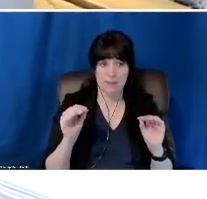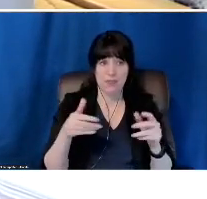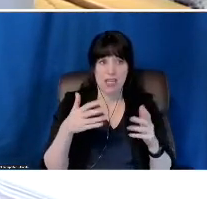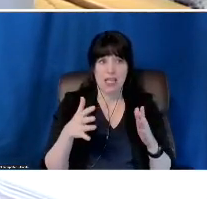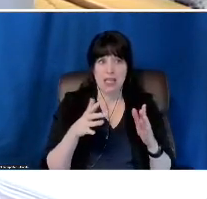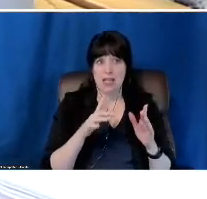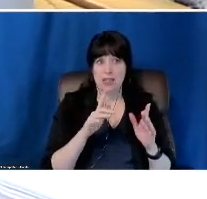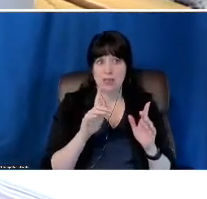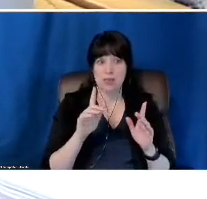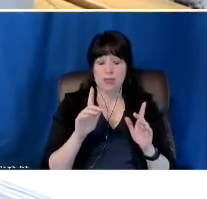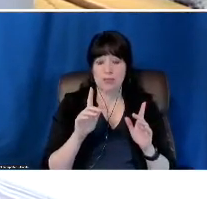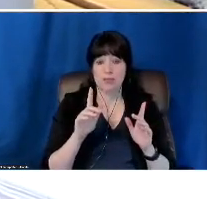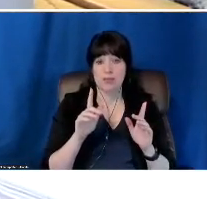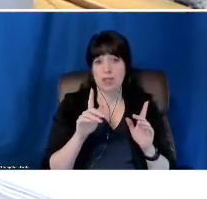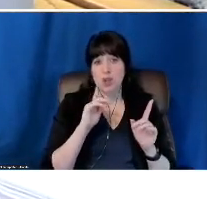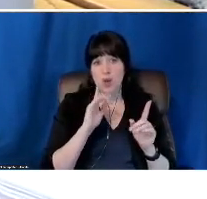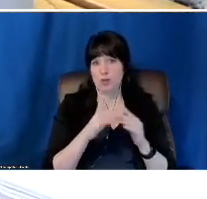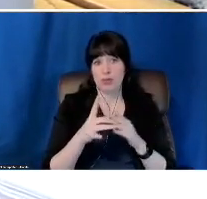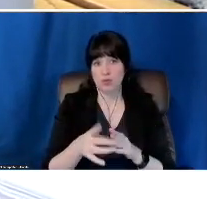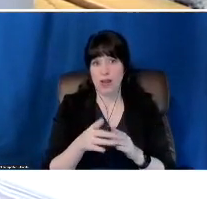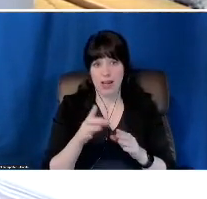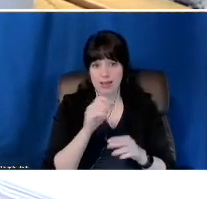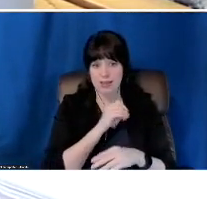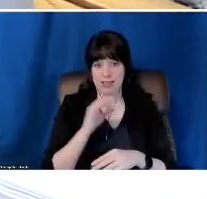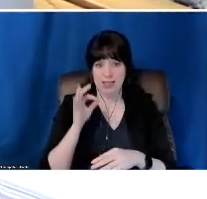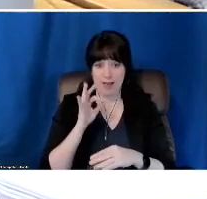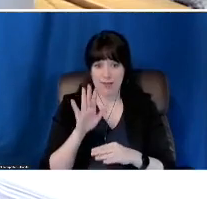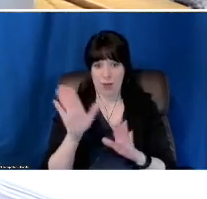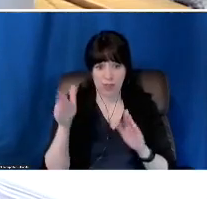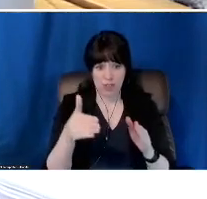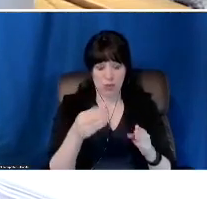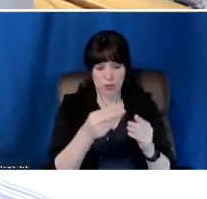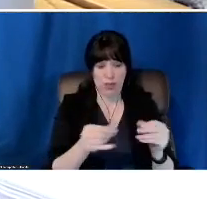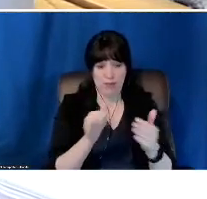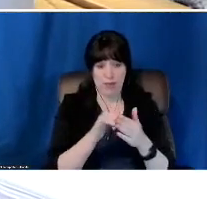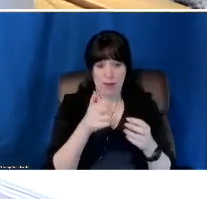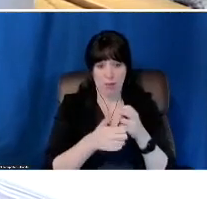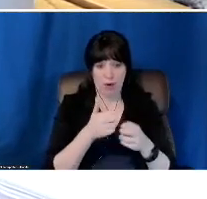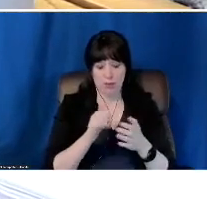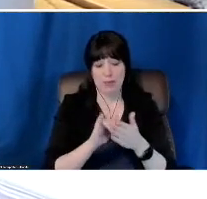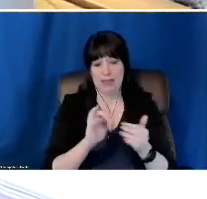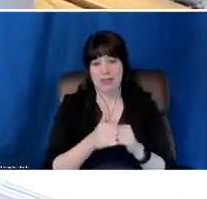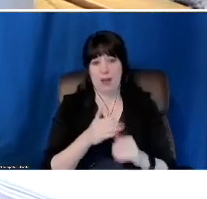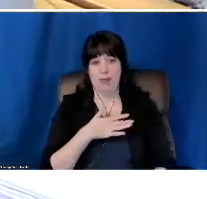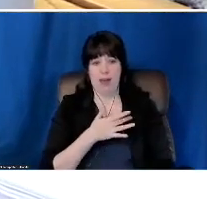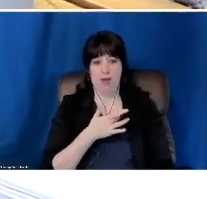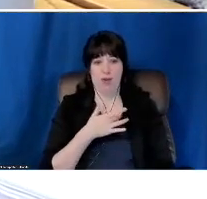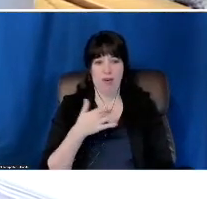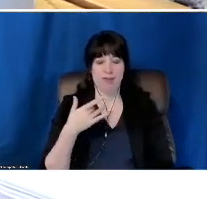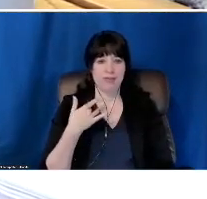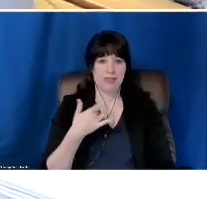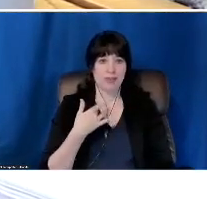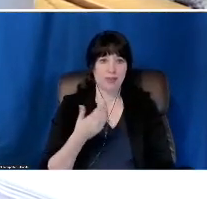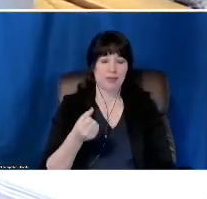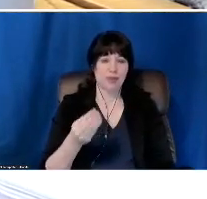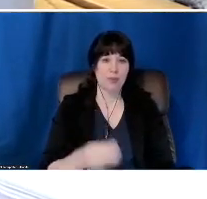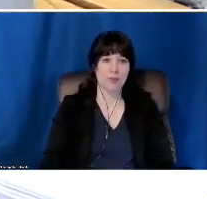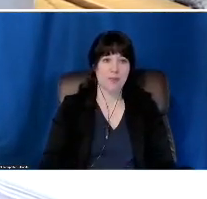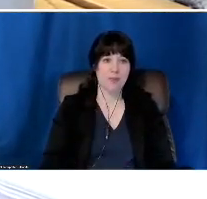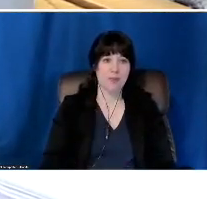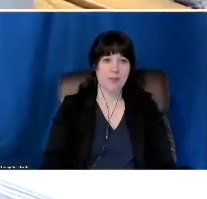staff's attention to solving that problem. That's the way my heart feels, so.